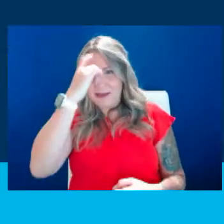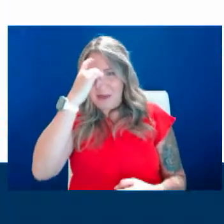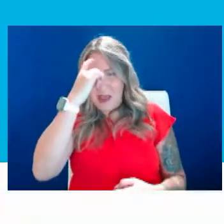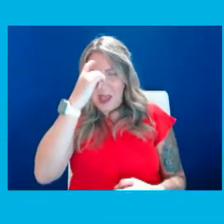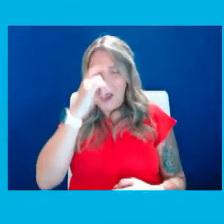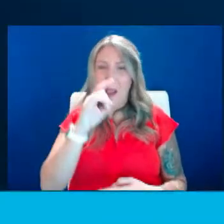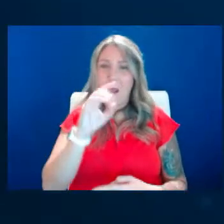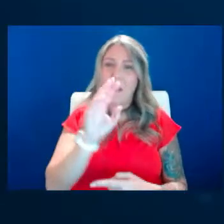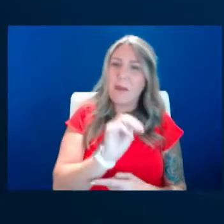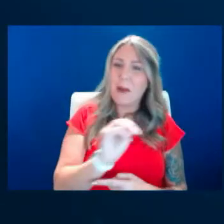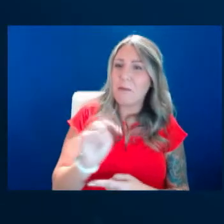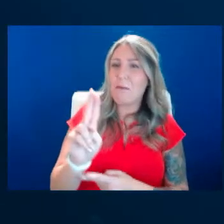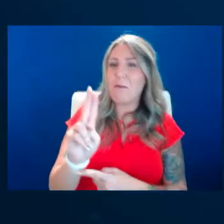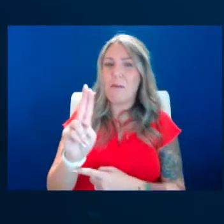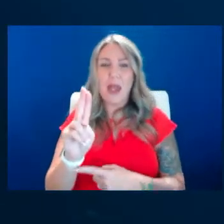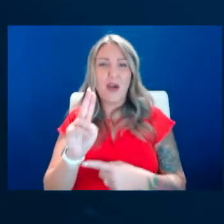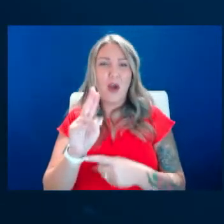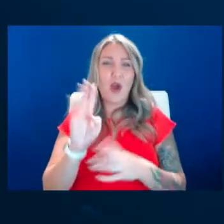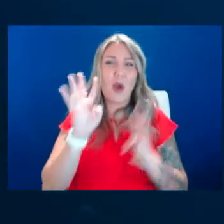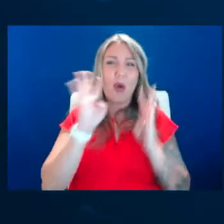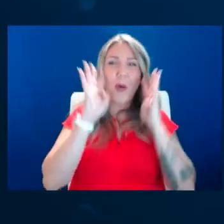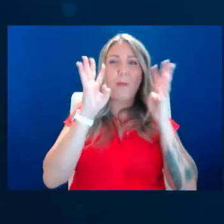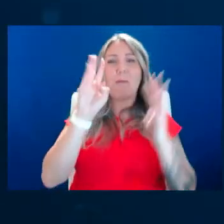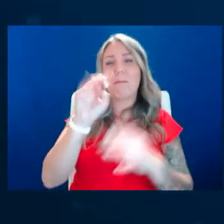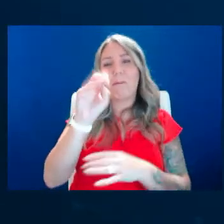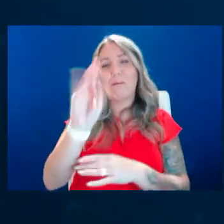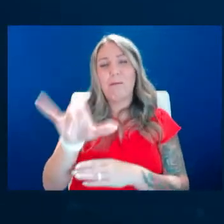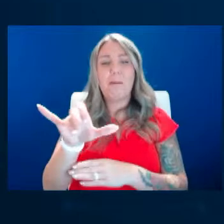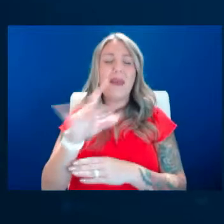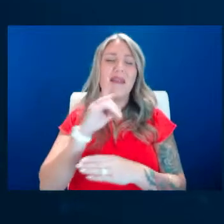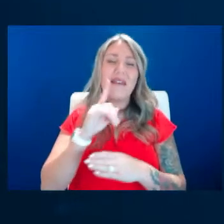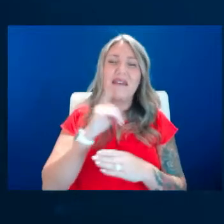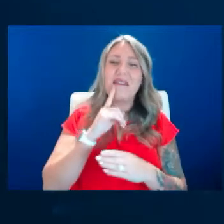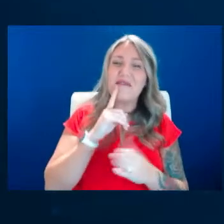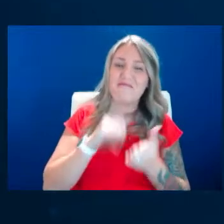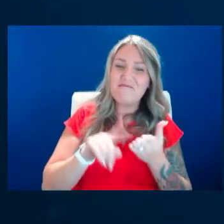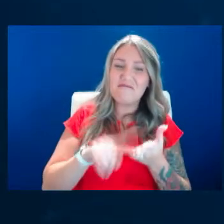for the guys at 8 on these social media channels.